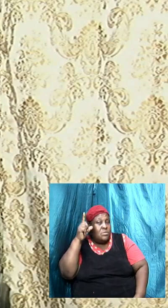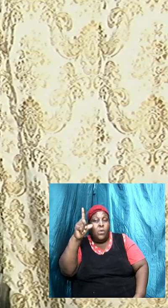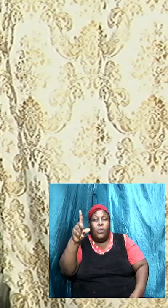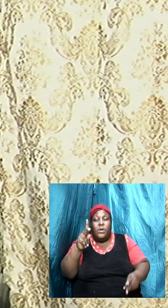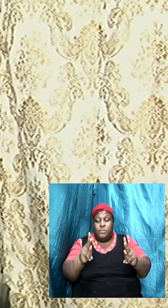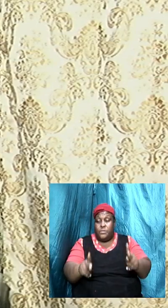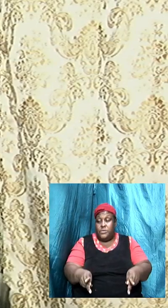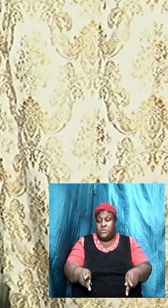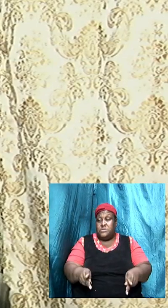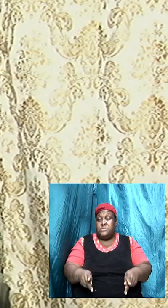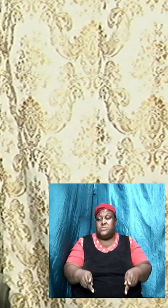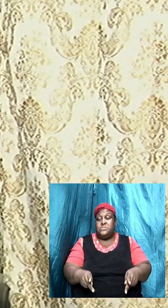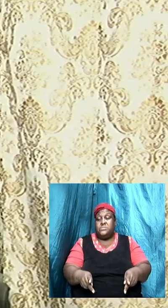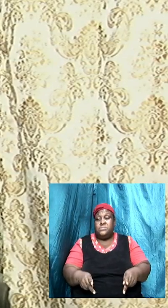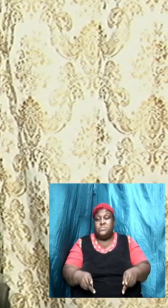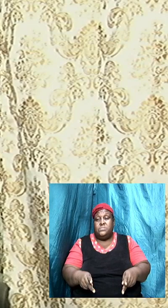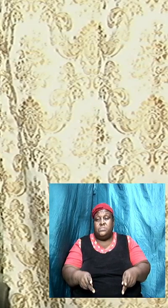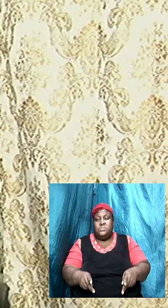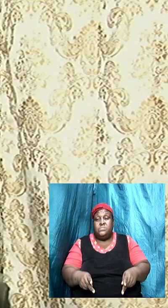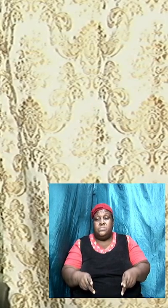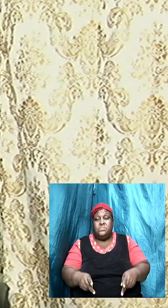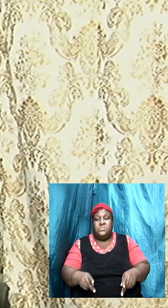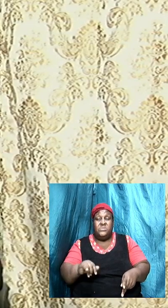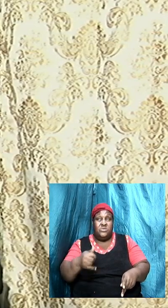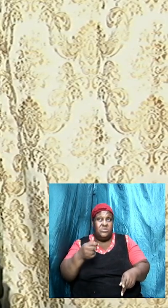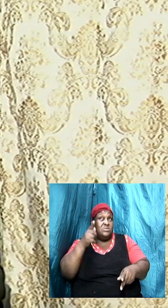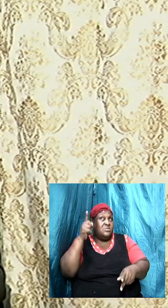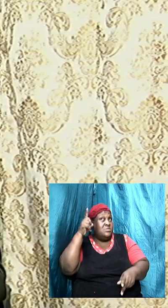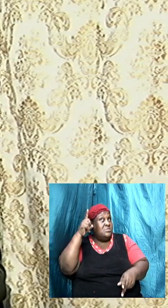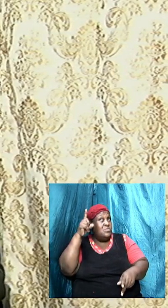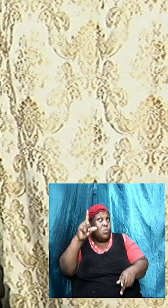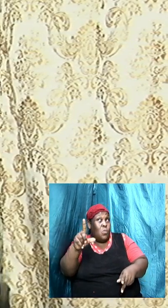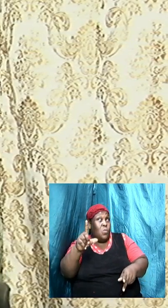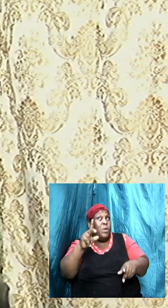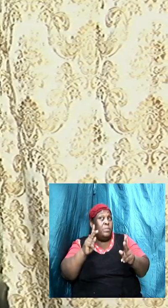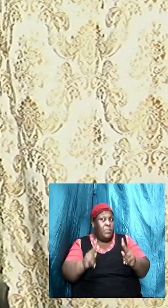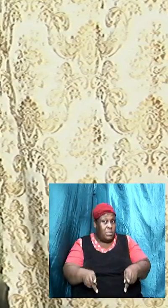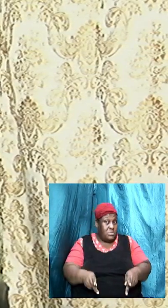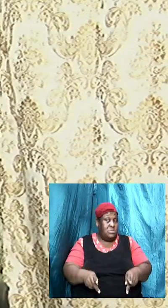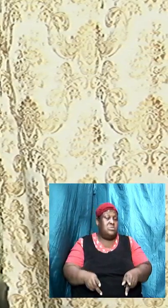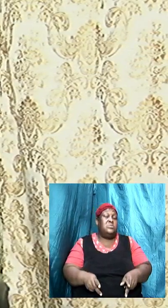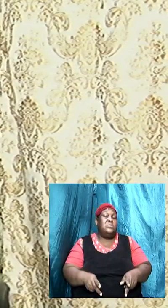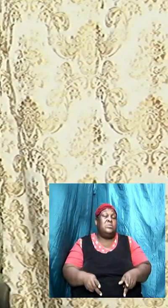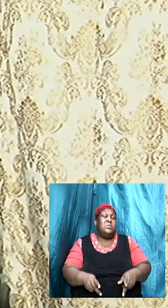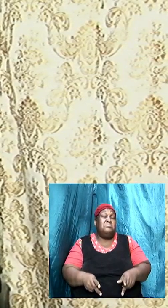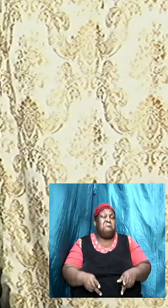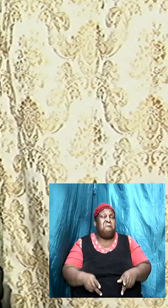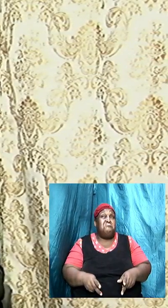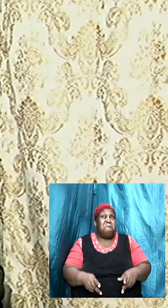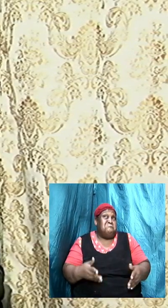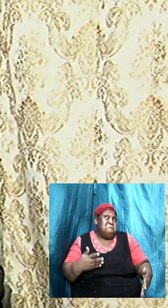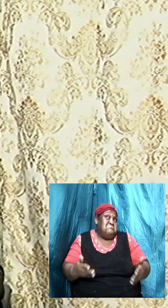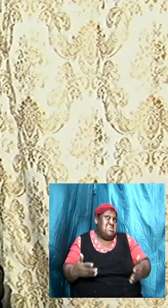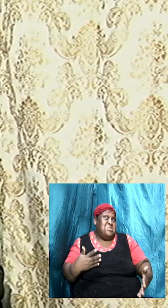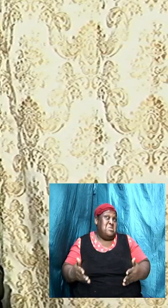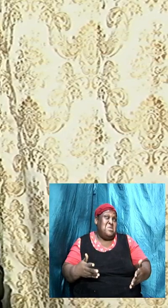person. And just listening to that one person, it might rock you a little bit,